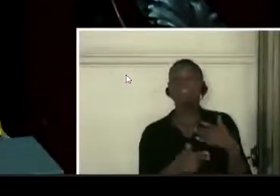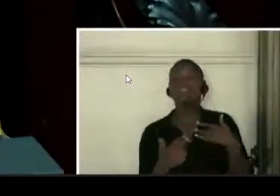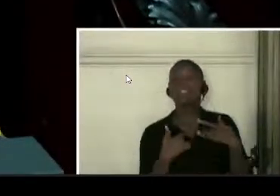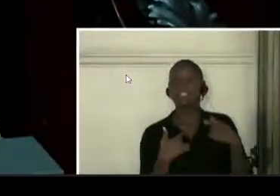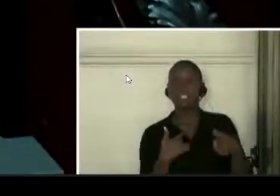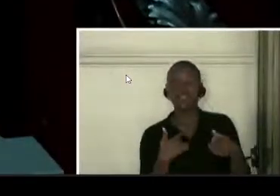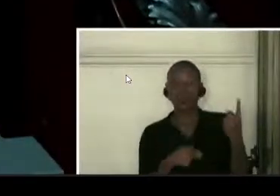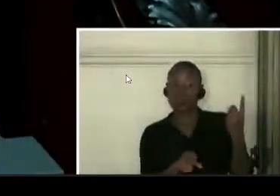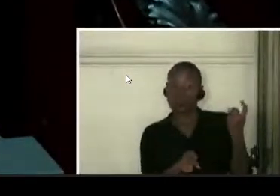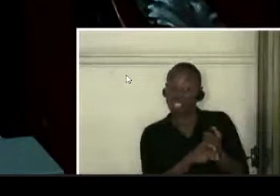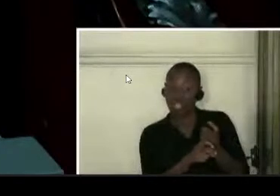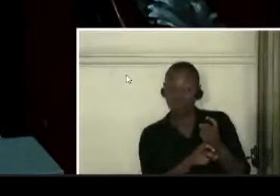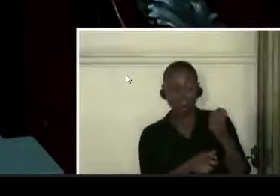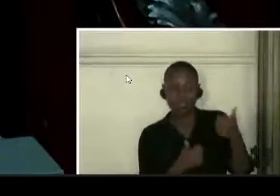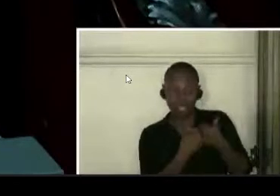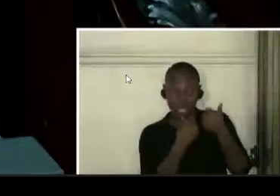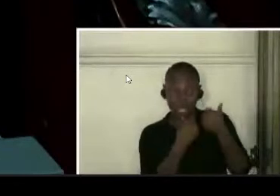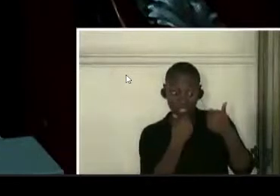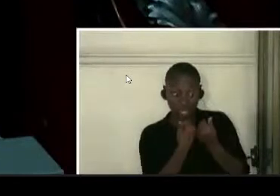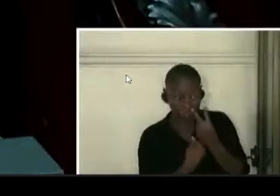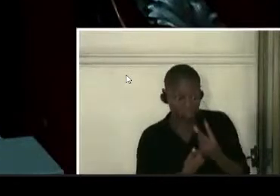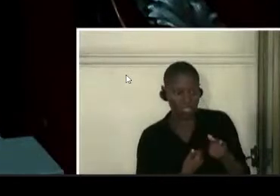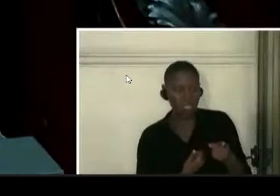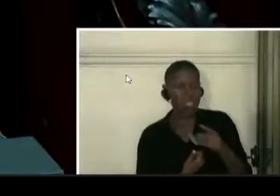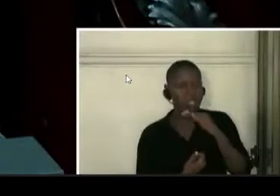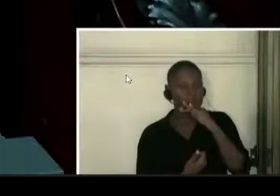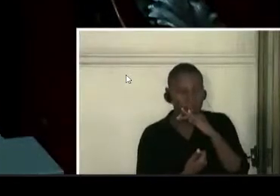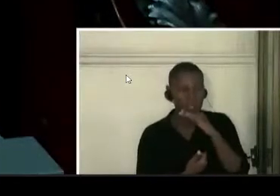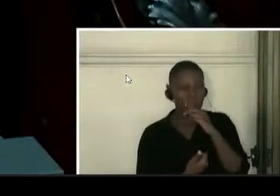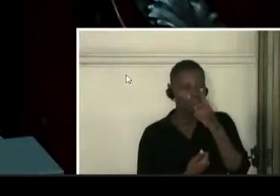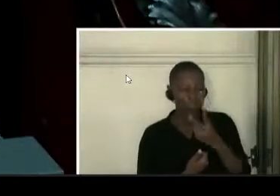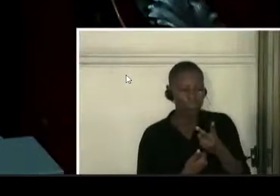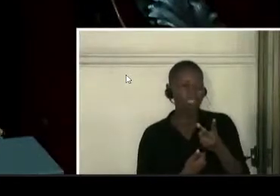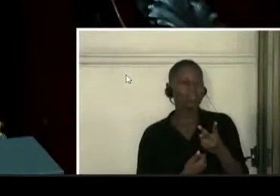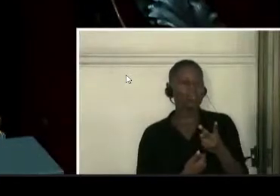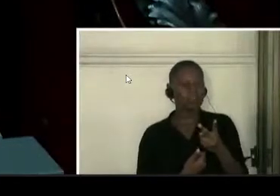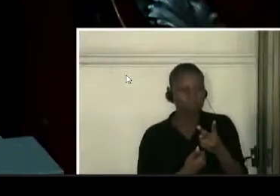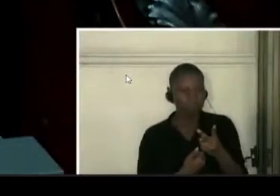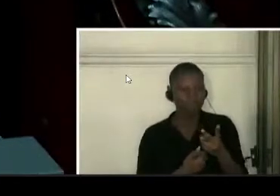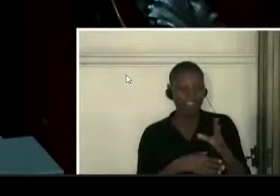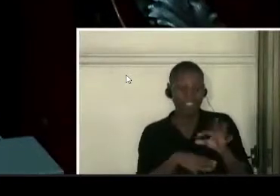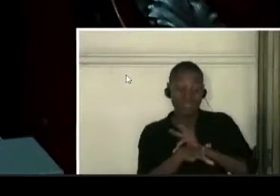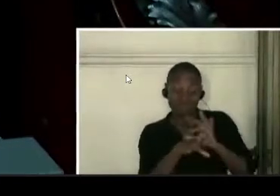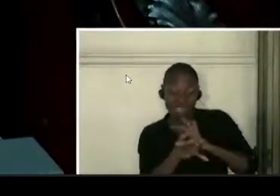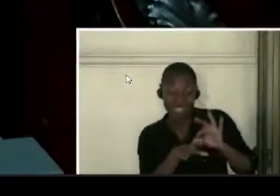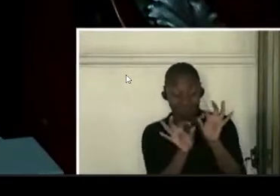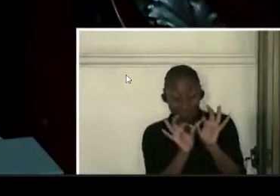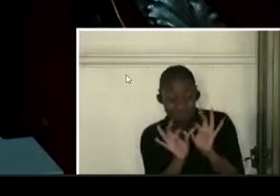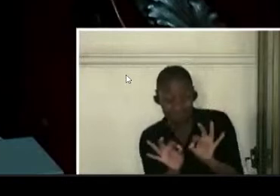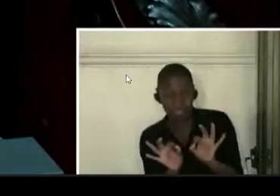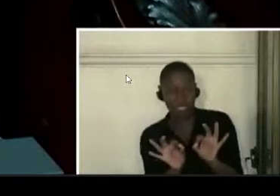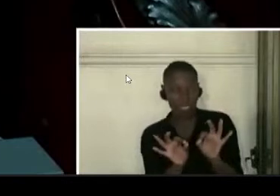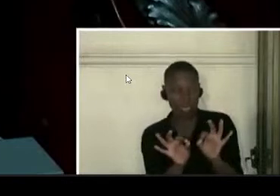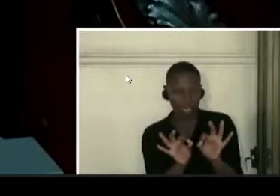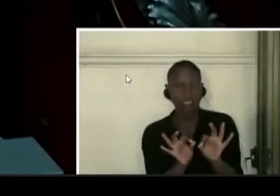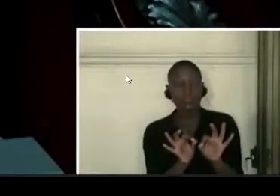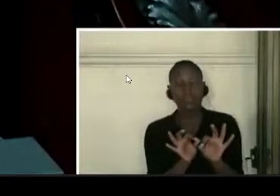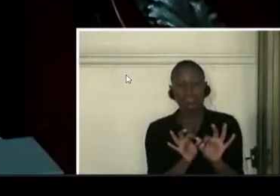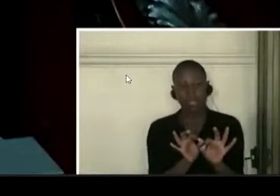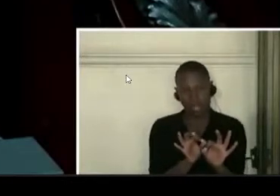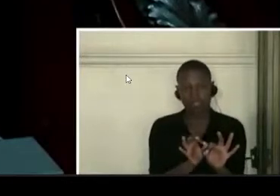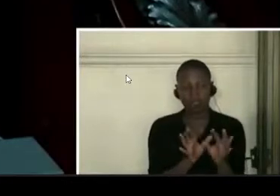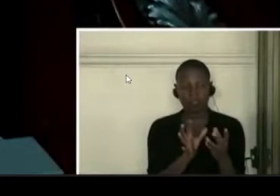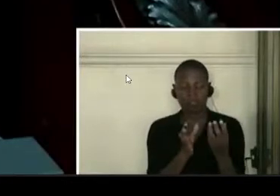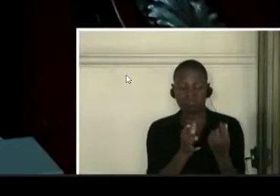nje izinto oyifunda phansi, uyazibona bese uyangenelela ngendlela efanelekile. iloko kufanele sinqome kakhulu sikushayele